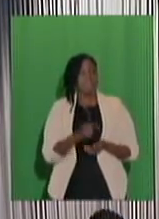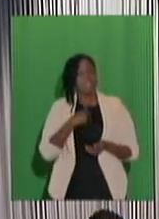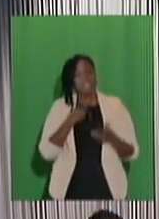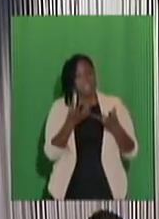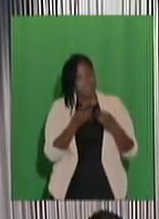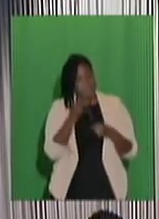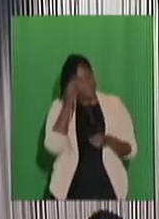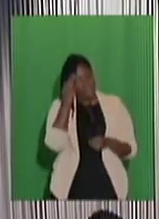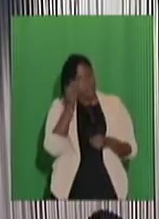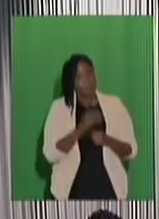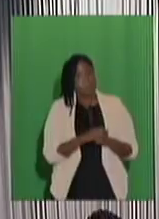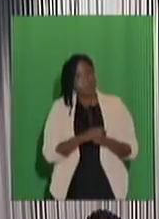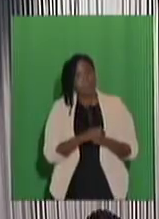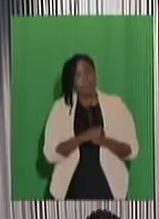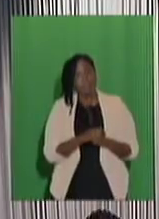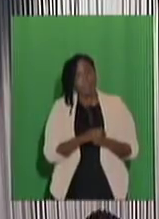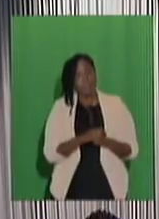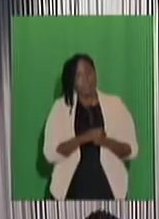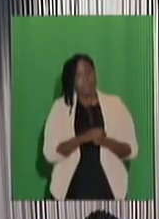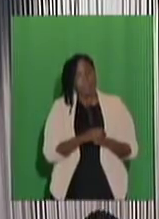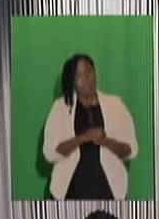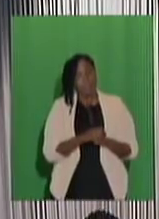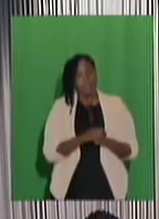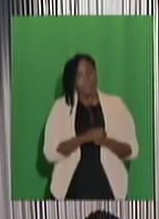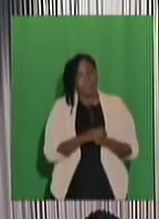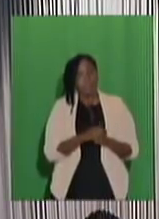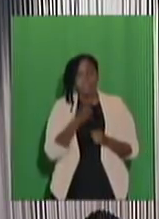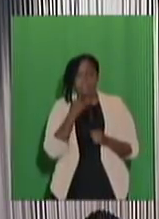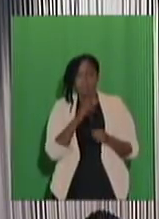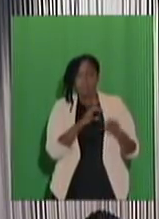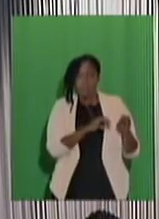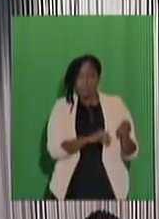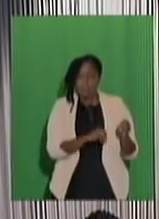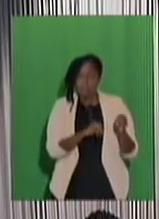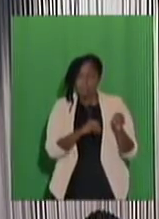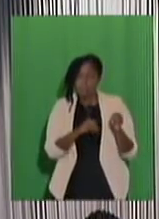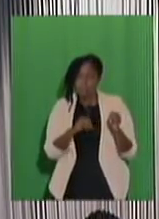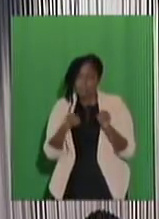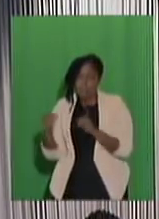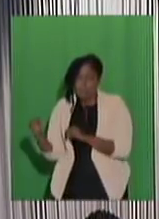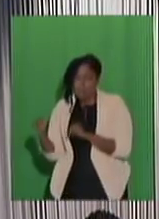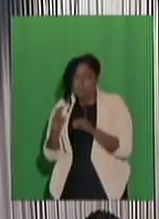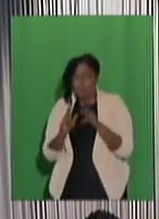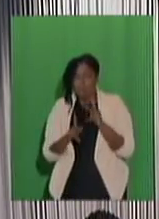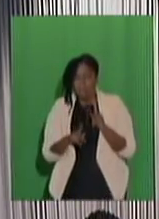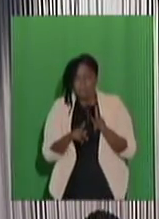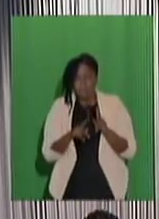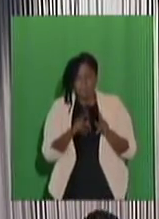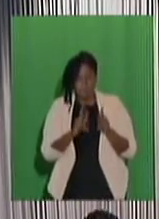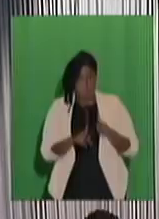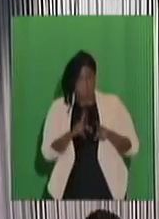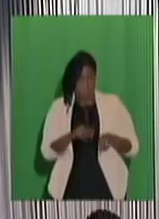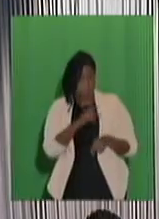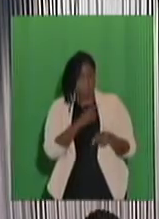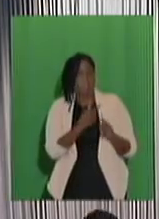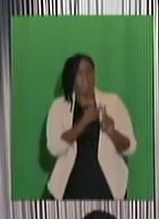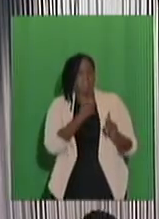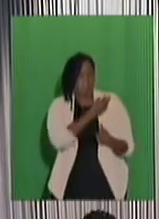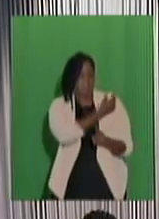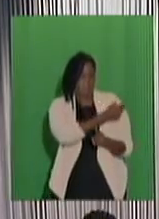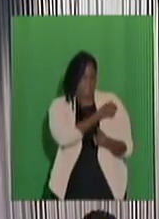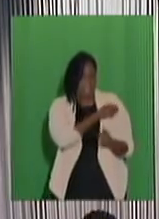we've moved patients to Brooklyn Settlement, but can you tell us how many patients were moved and whether or not these patients